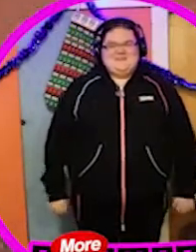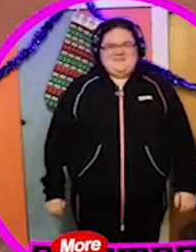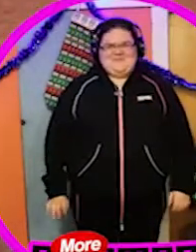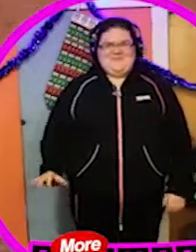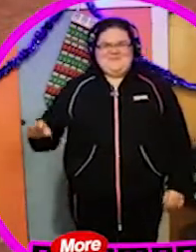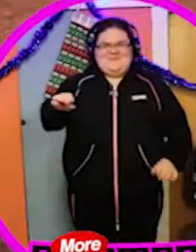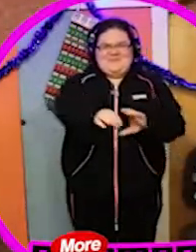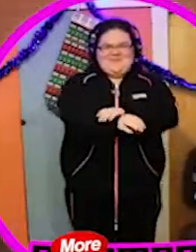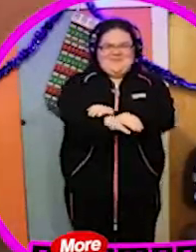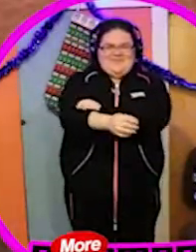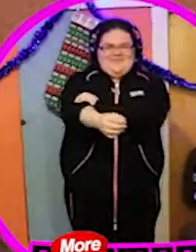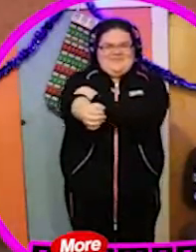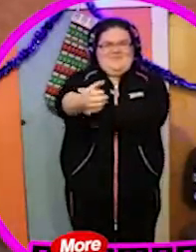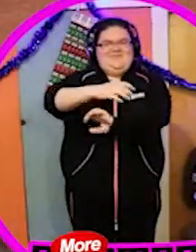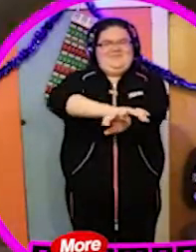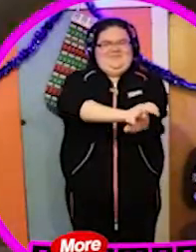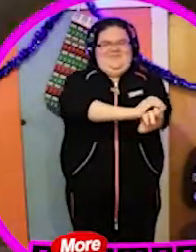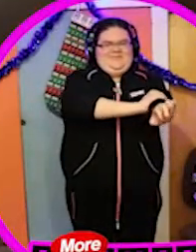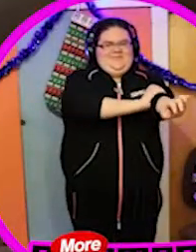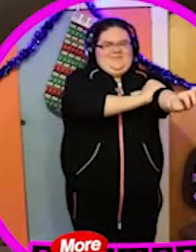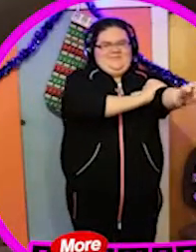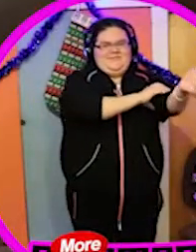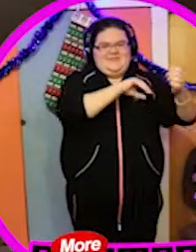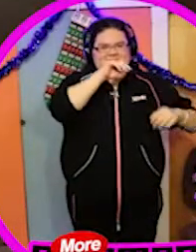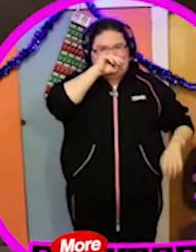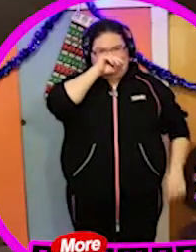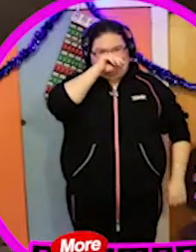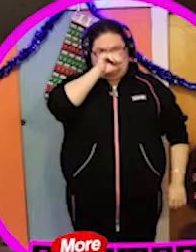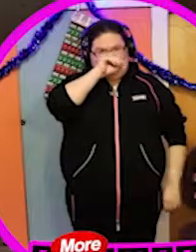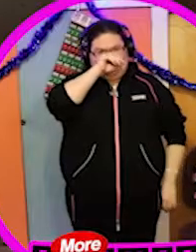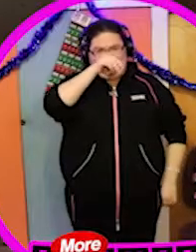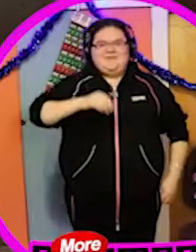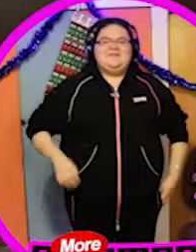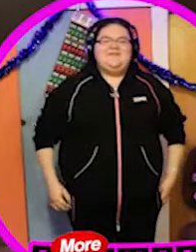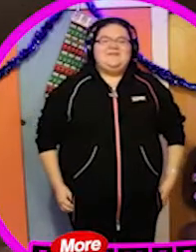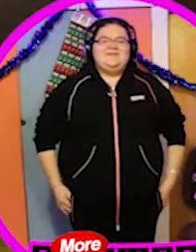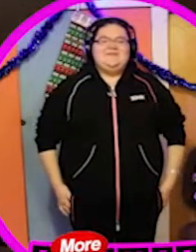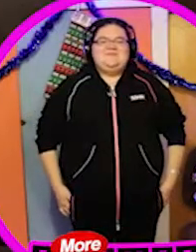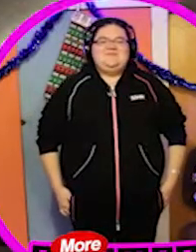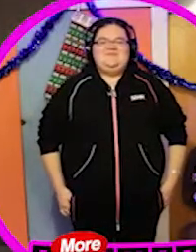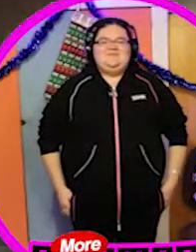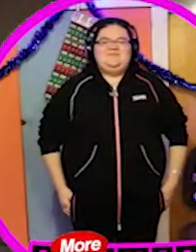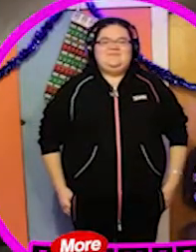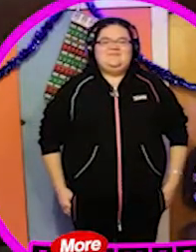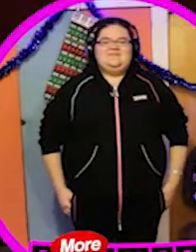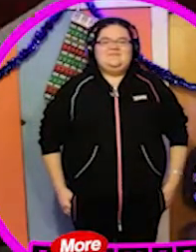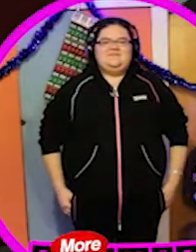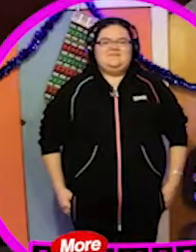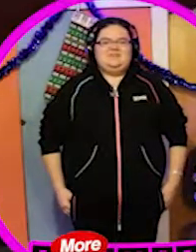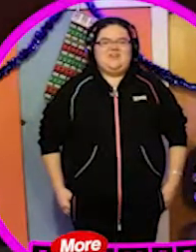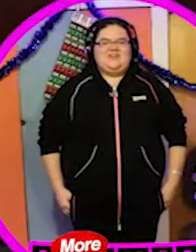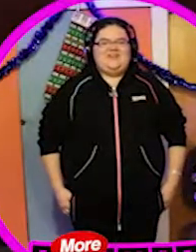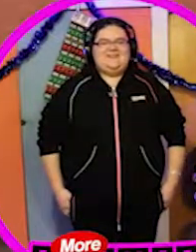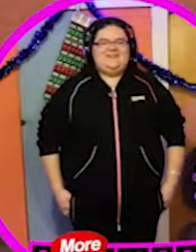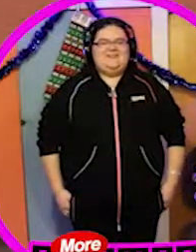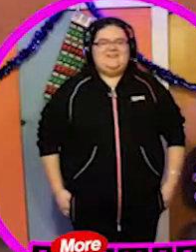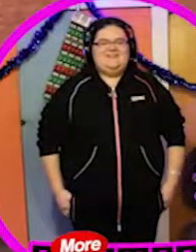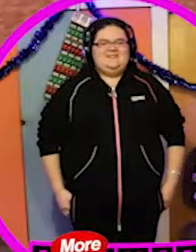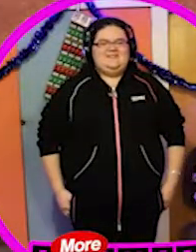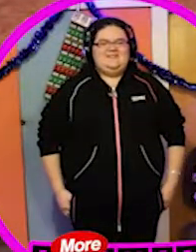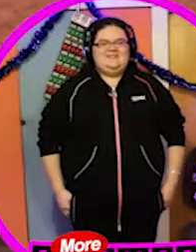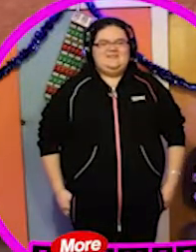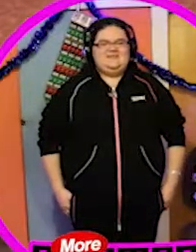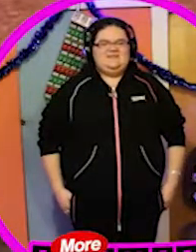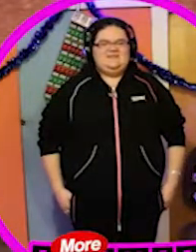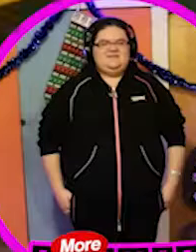Vic! Is everyone else dead? No, JJ's about to go. JJ's still no, back there. Oh! Wait, can I push him back? JJ, back? Wait, how